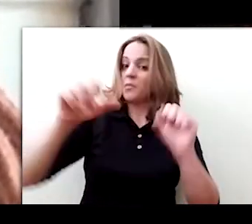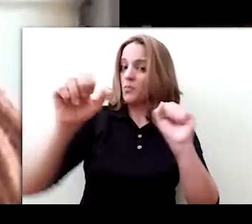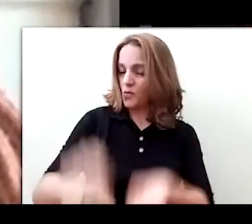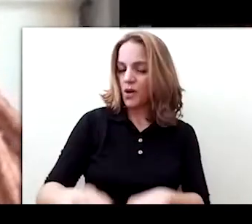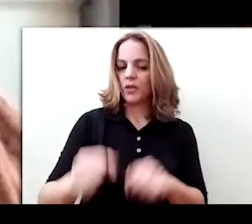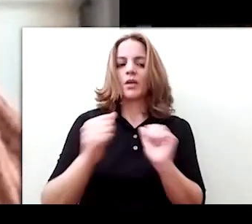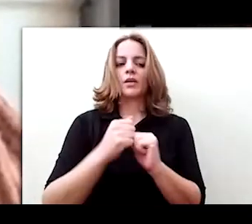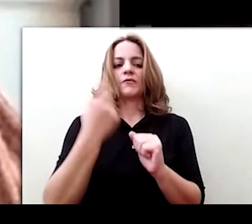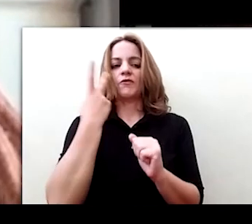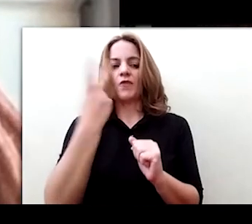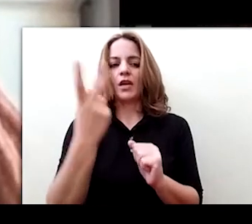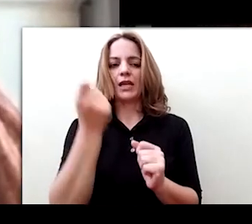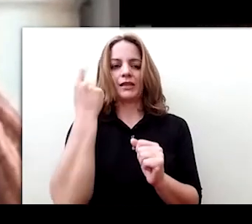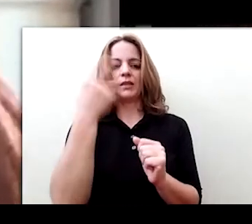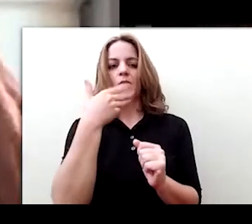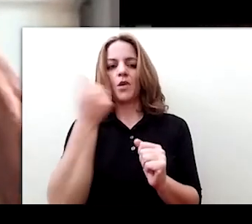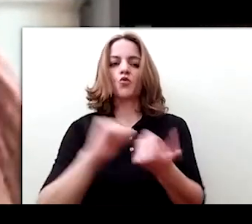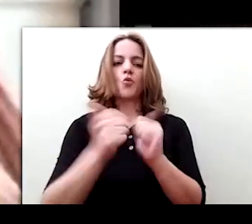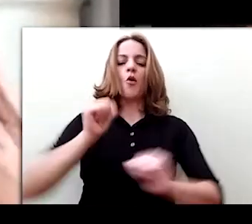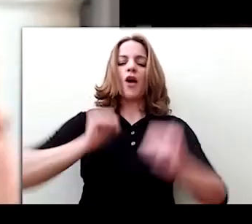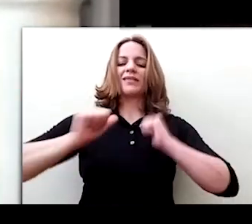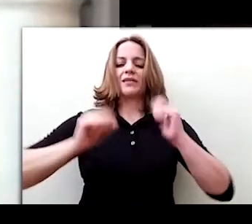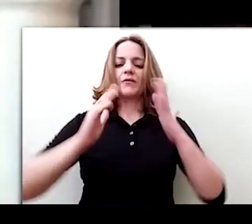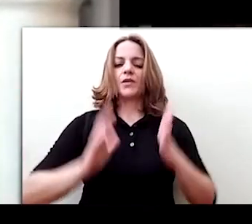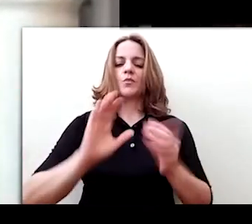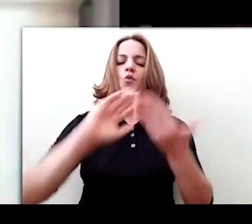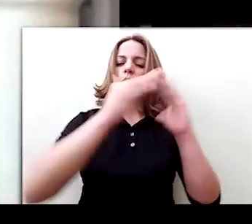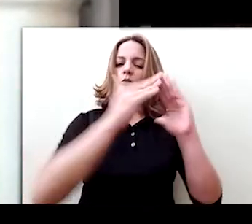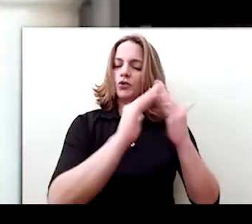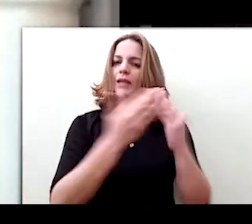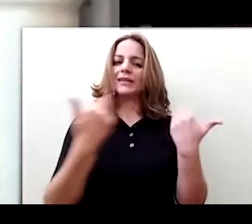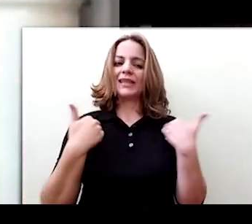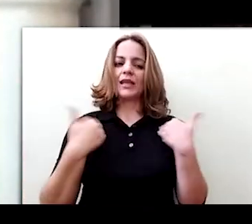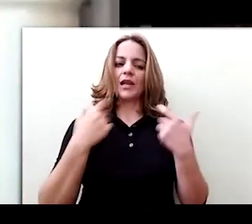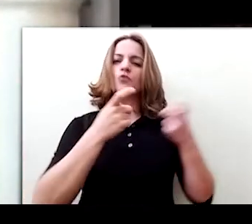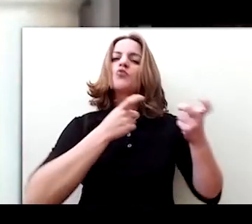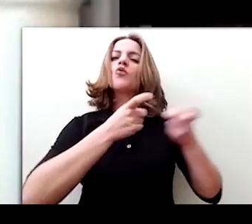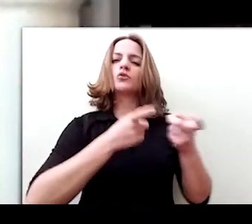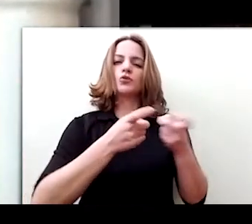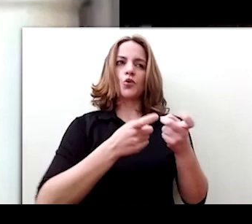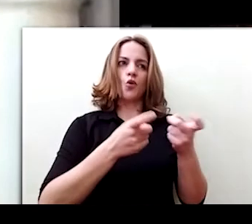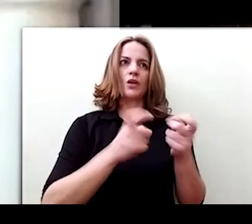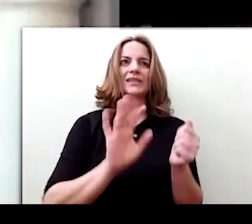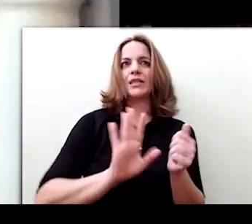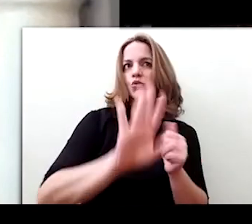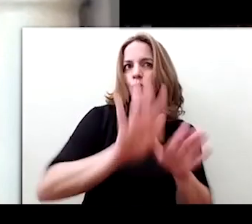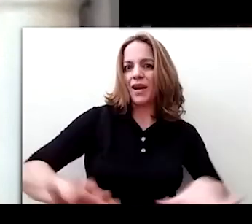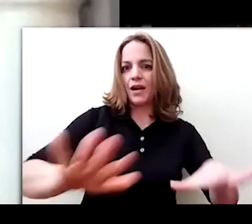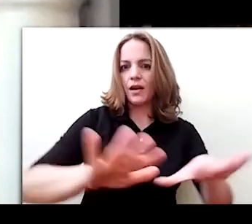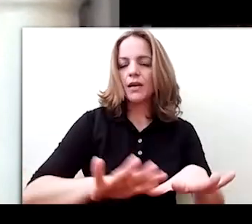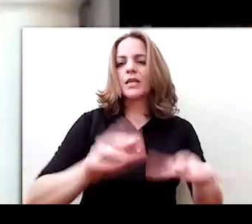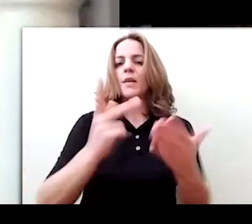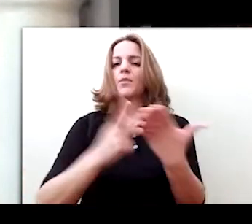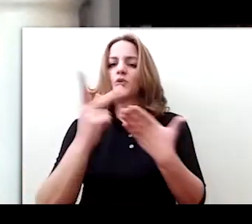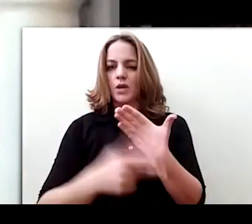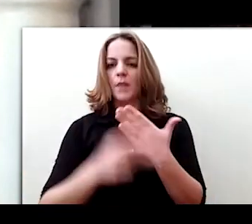community activists got control of their own housing complexes via Victoria in Boston. There are programs about